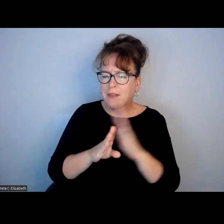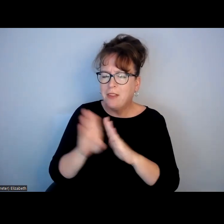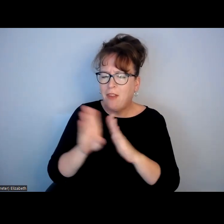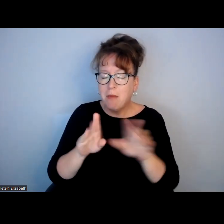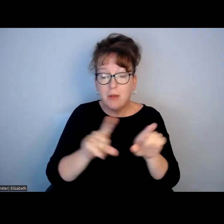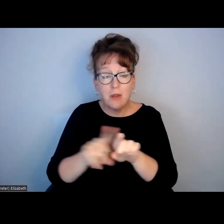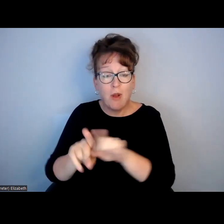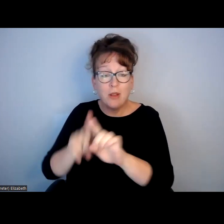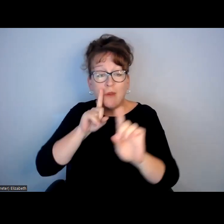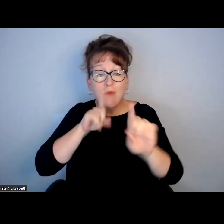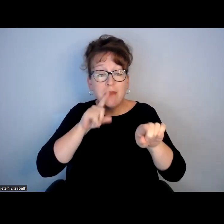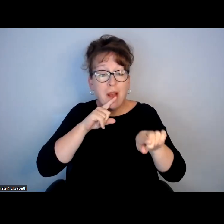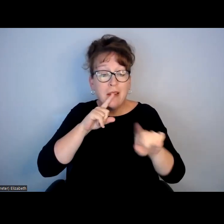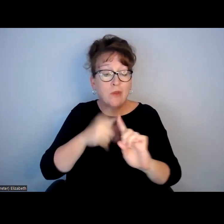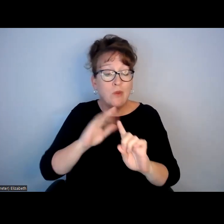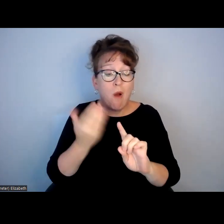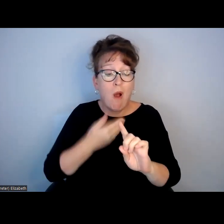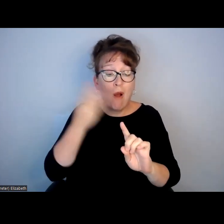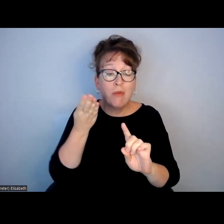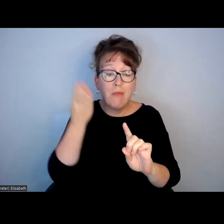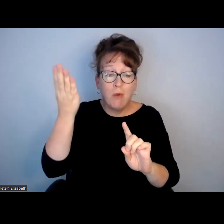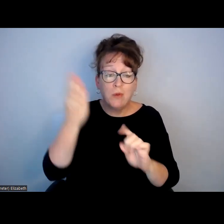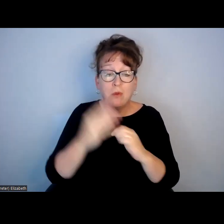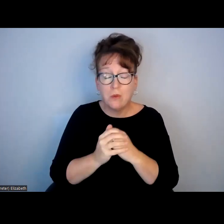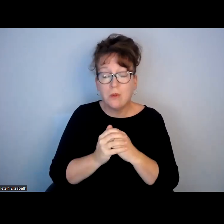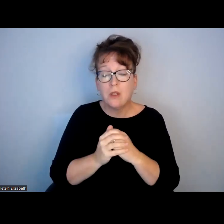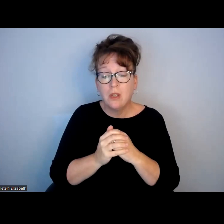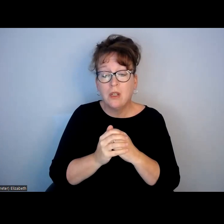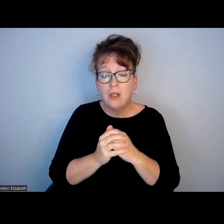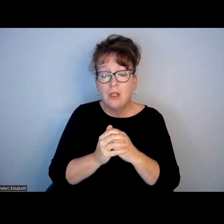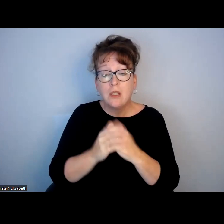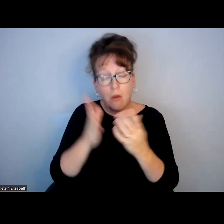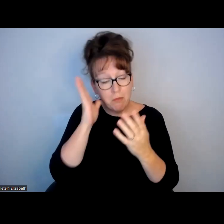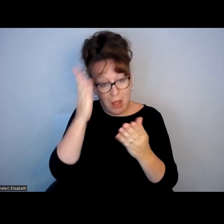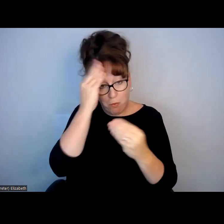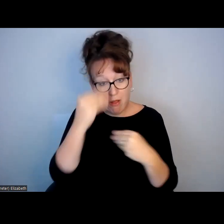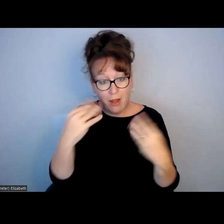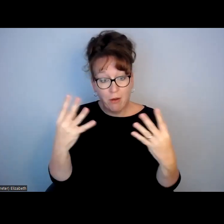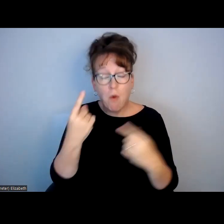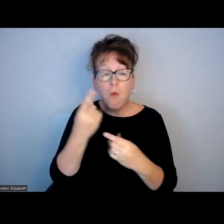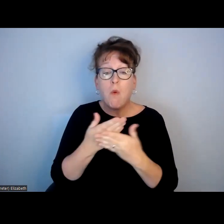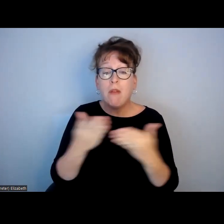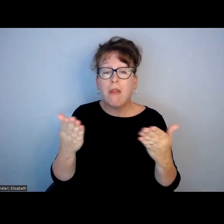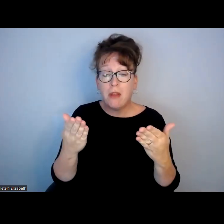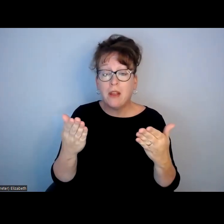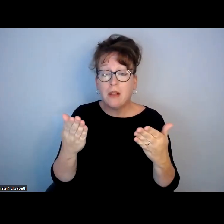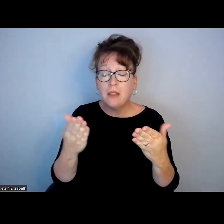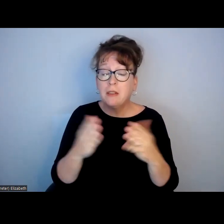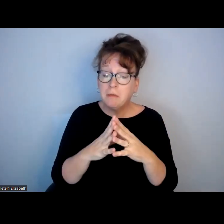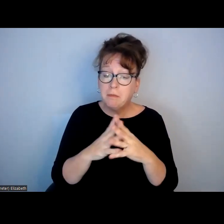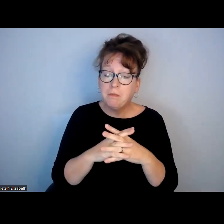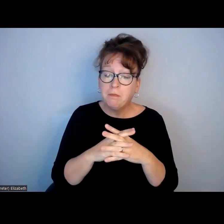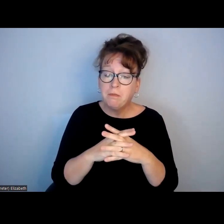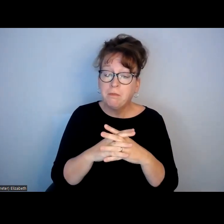some of the proposals that were put forward at our last commission meeting. So I'll just let you know, one of the things that was a proposal